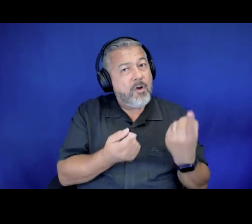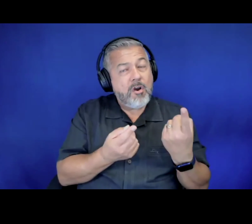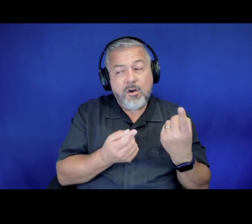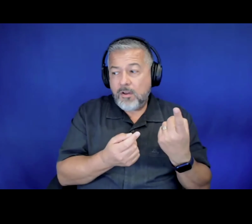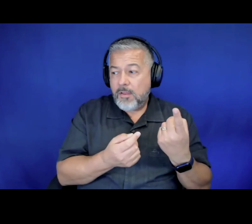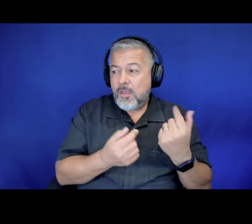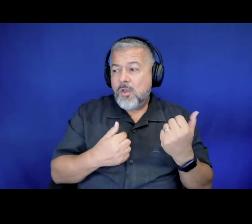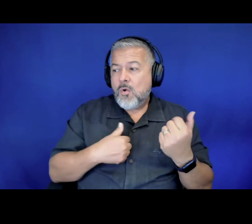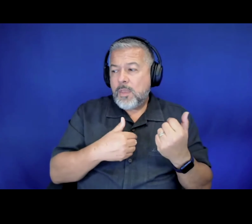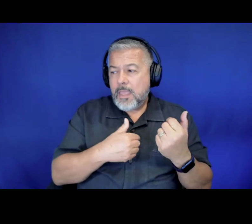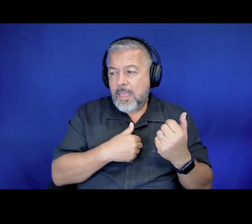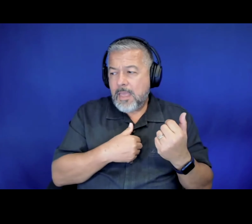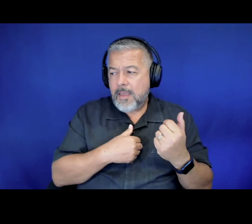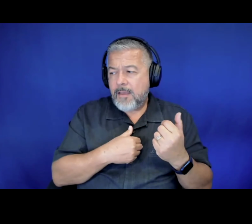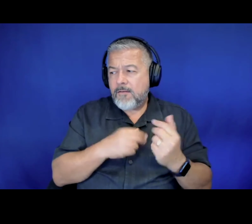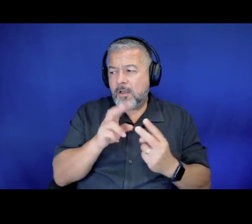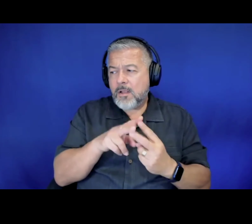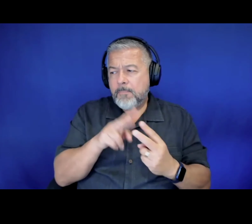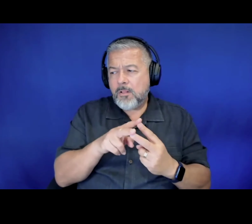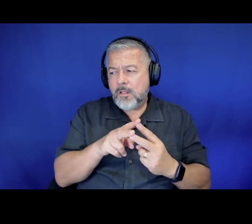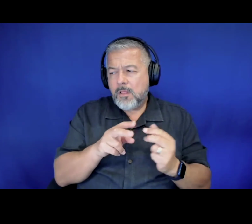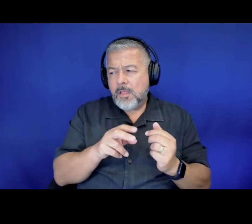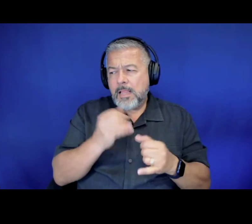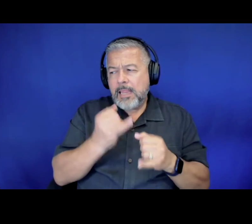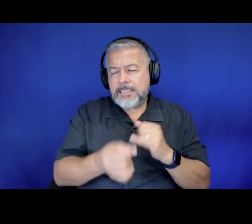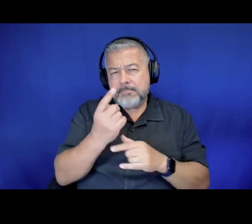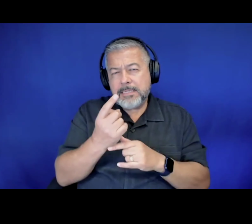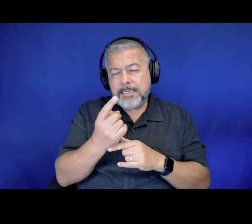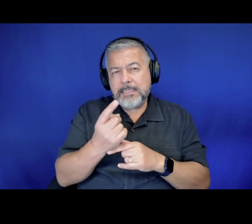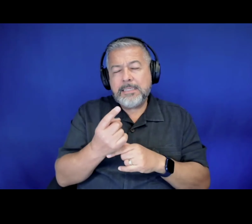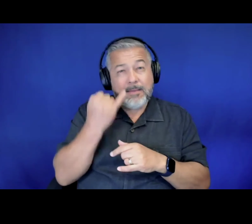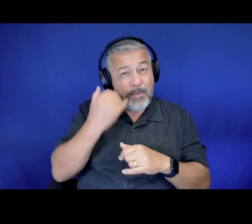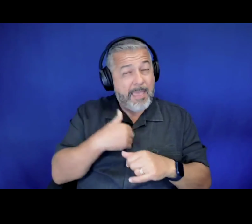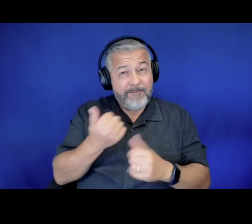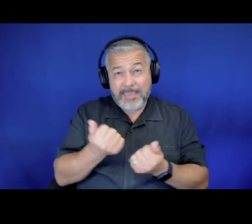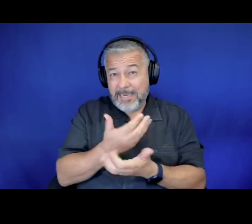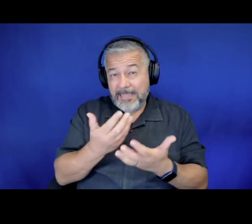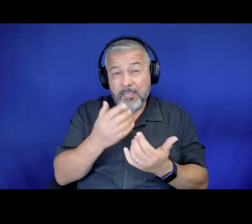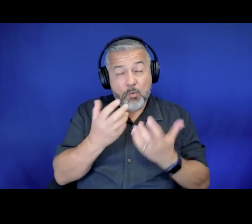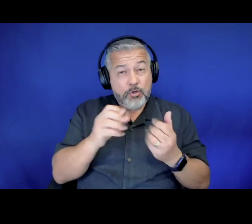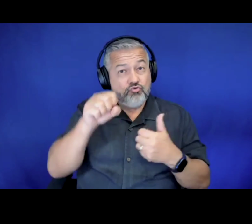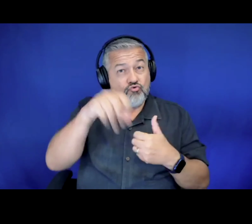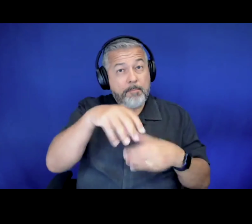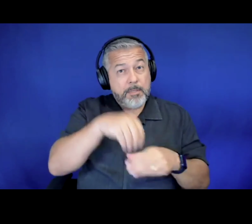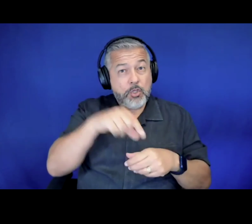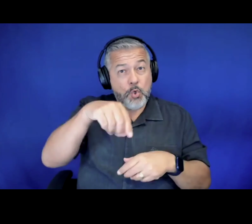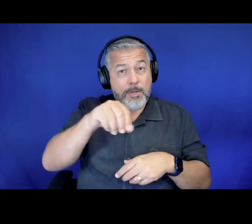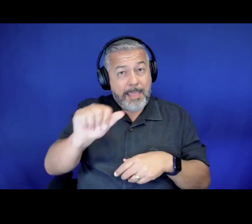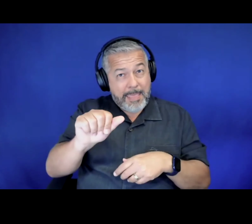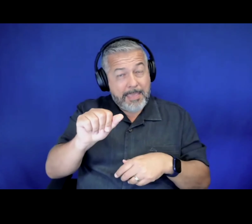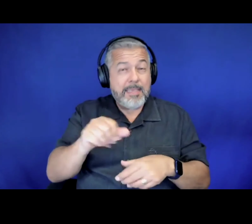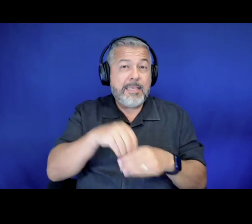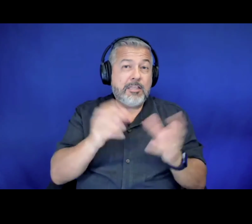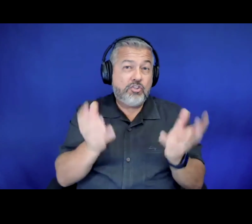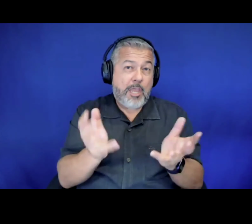We have a couple last minutes, so if you have anything that you want to drop in the Q&A or in the chat, you